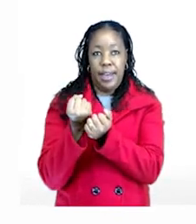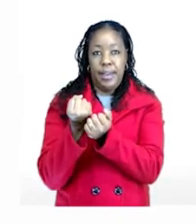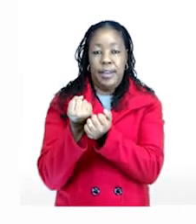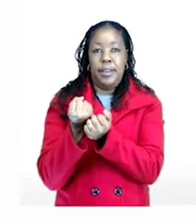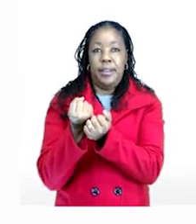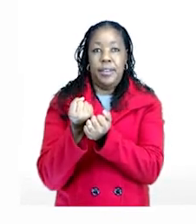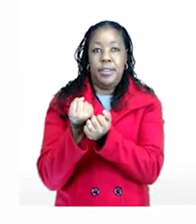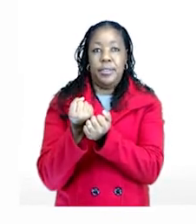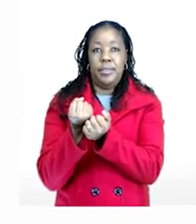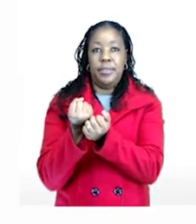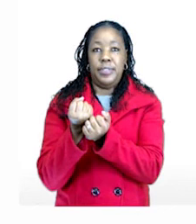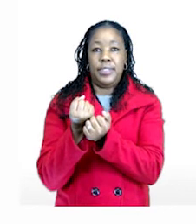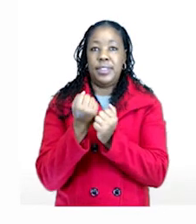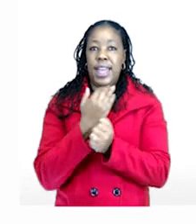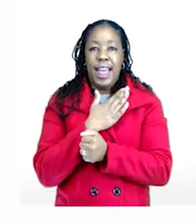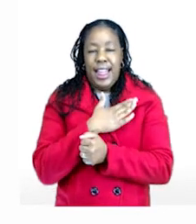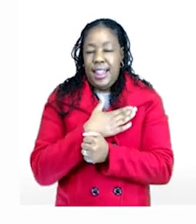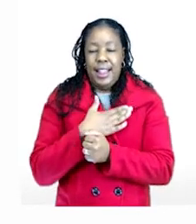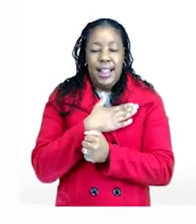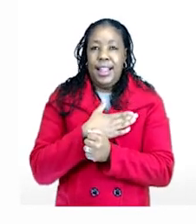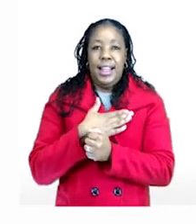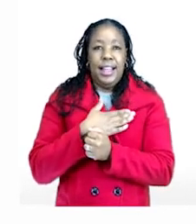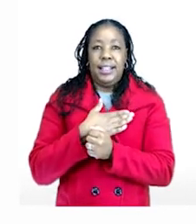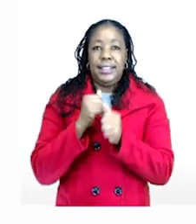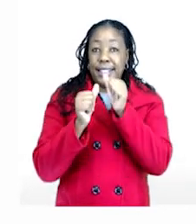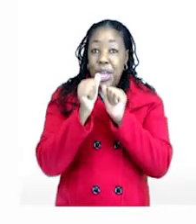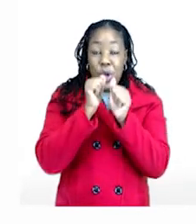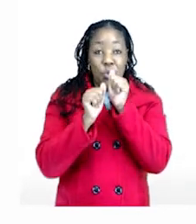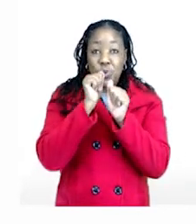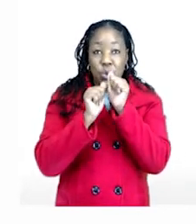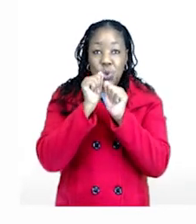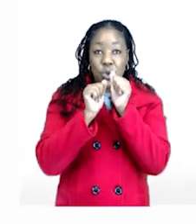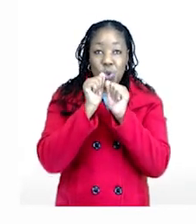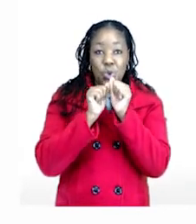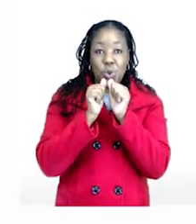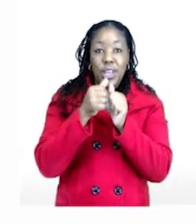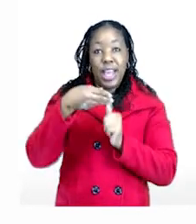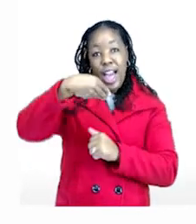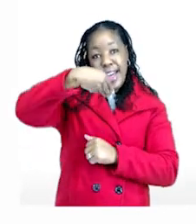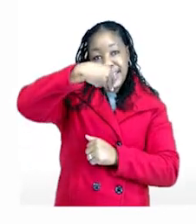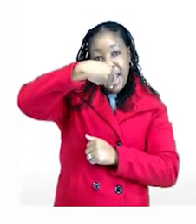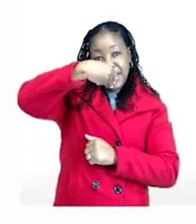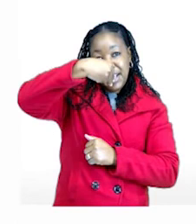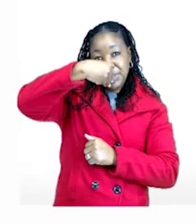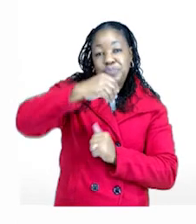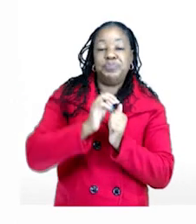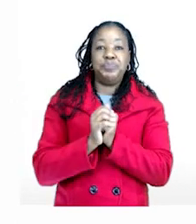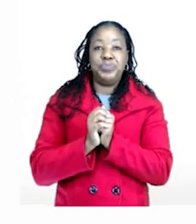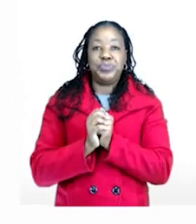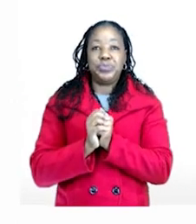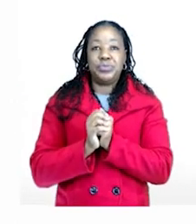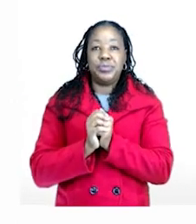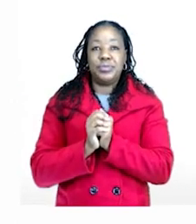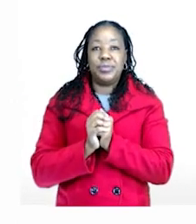eat the most number of pizza pieces if you give him, and Ellie the alligator